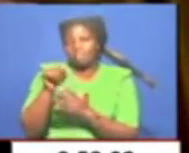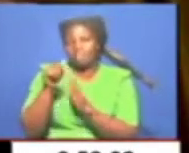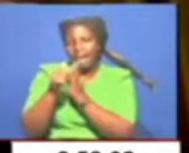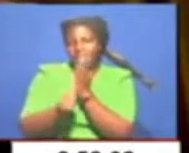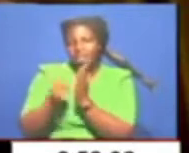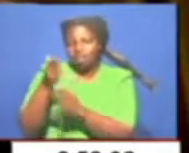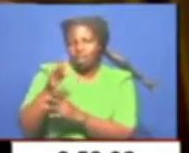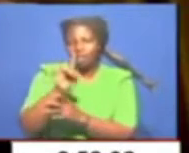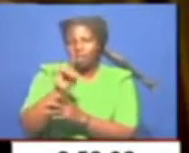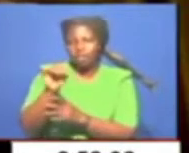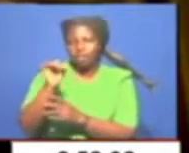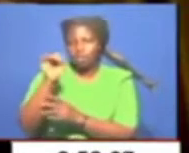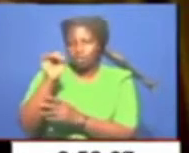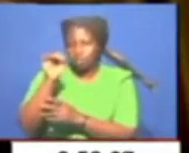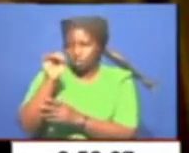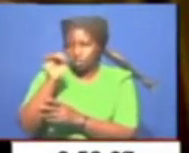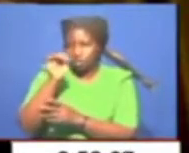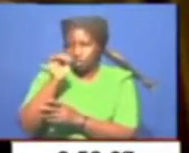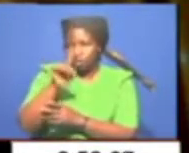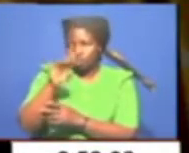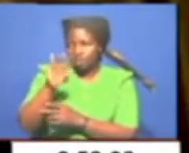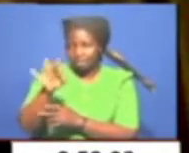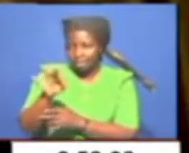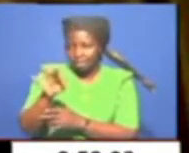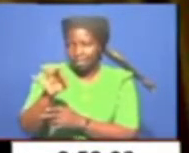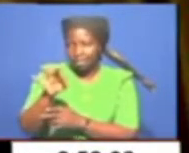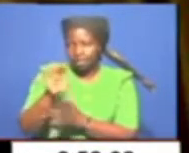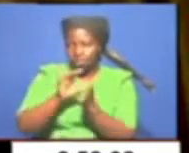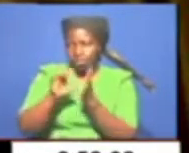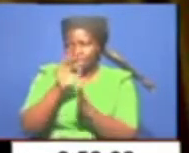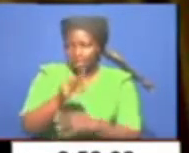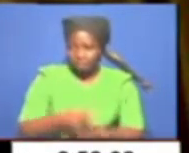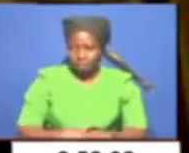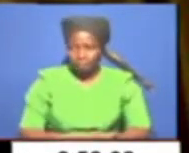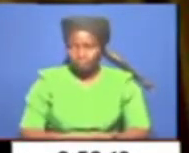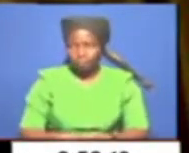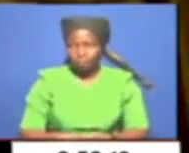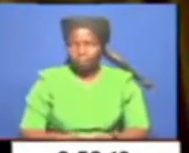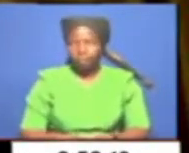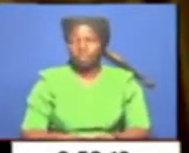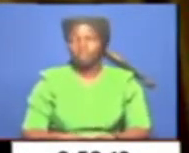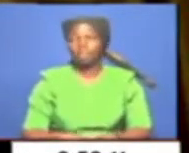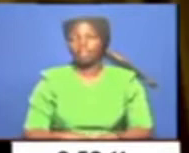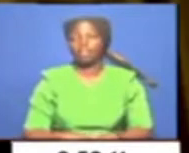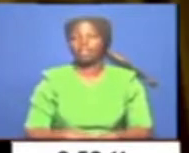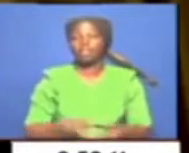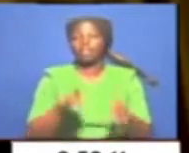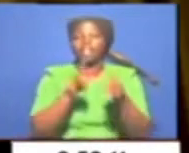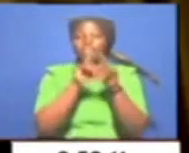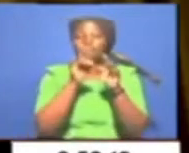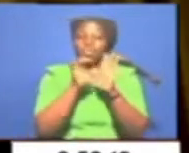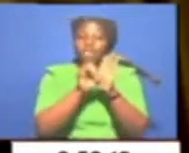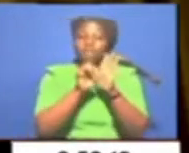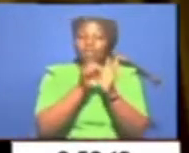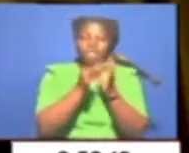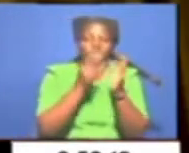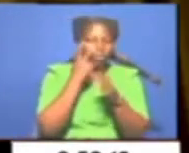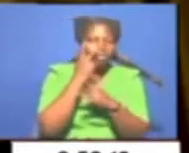143, Clause 3 can also apply to minor traffic offenses. For example, if you look at Section 50 of the Traffic